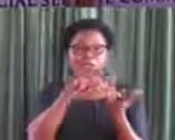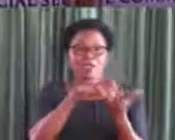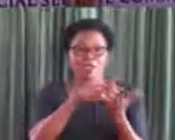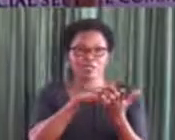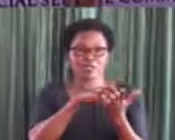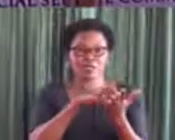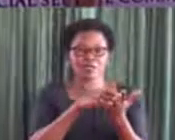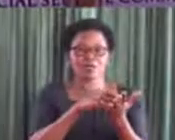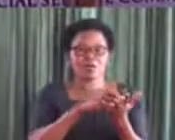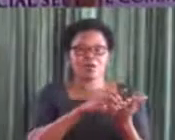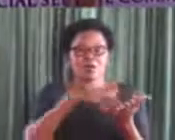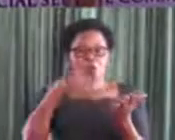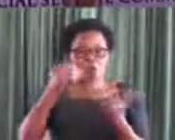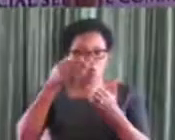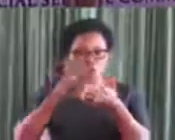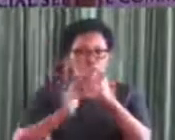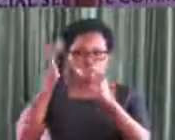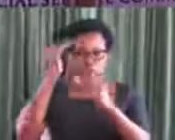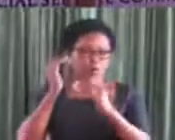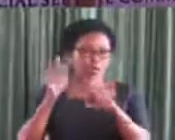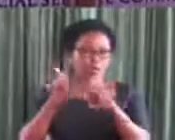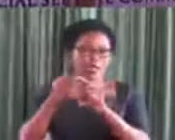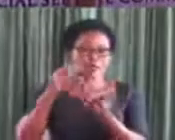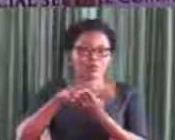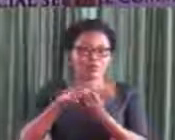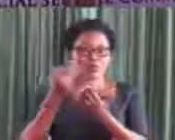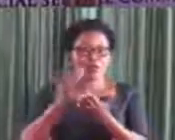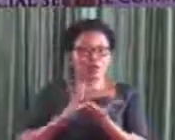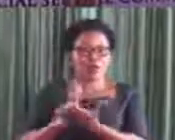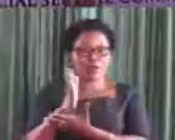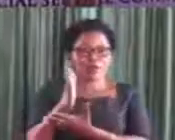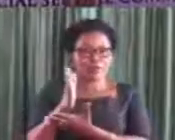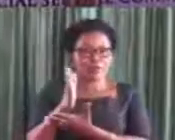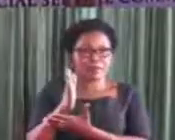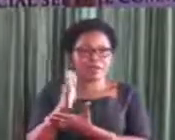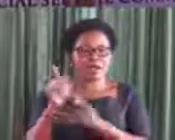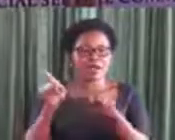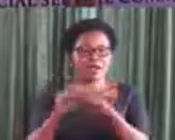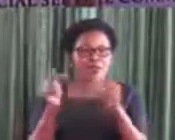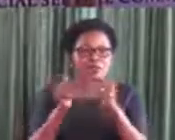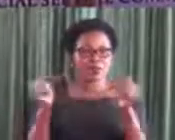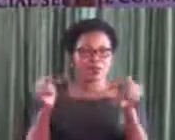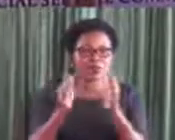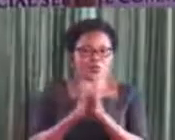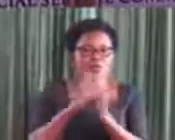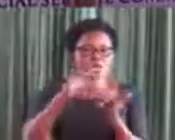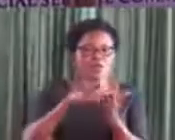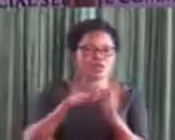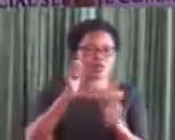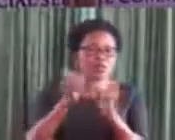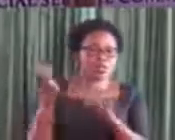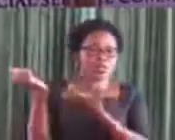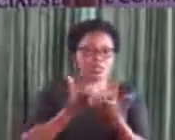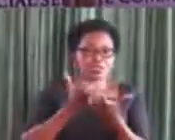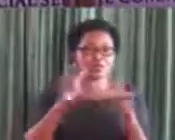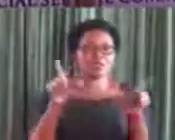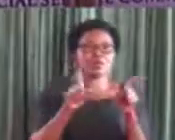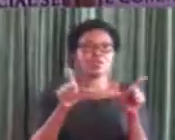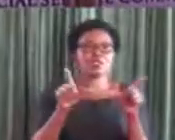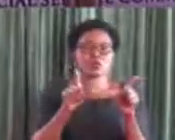come to the court as a matter of right, and as opposed to those which require certification.